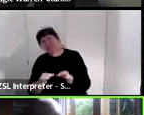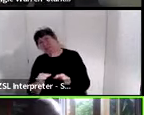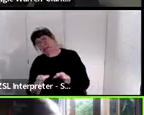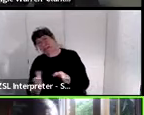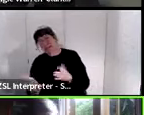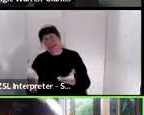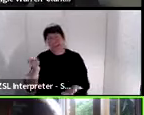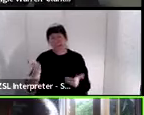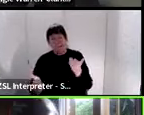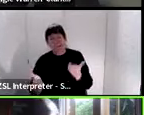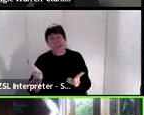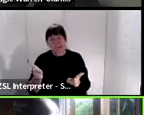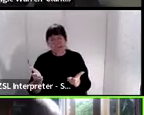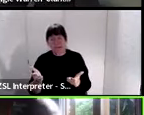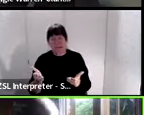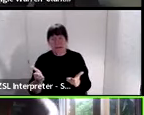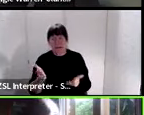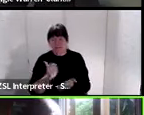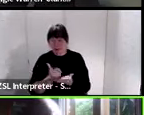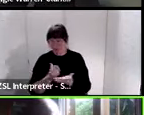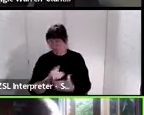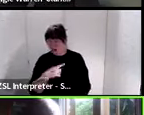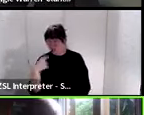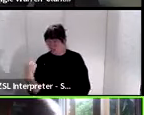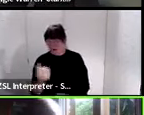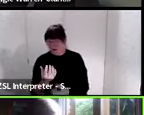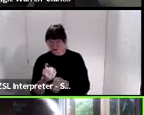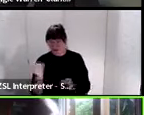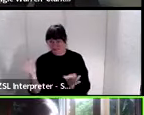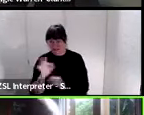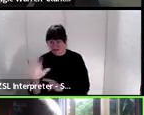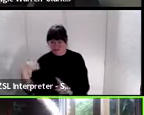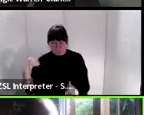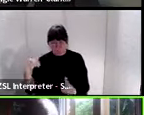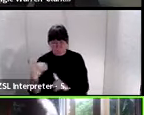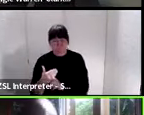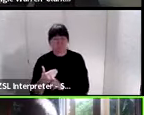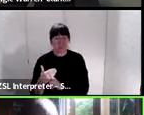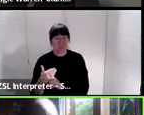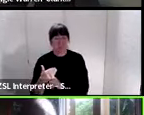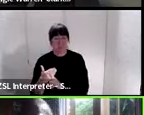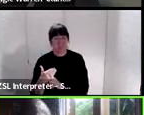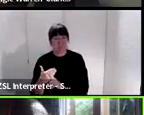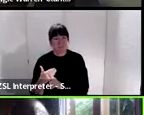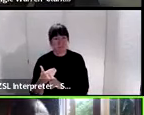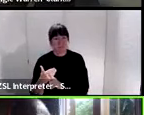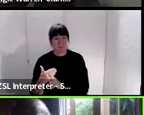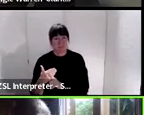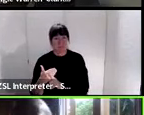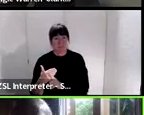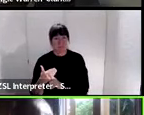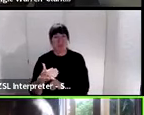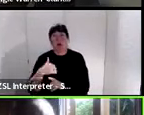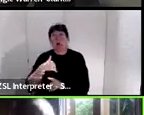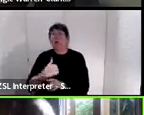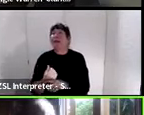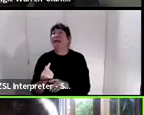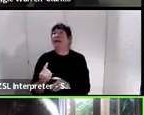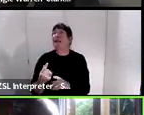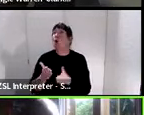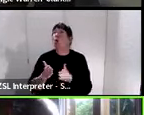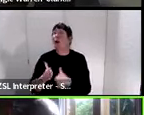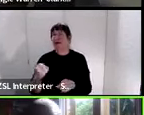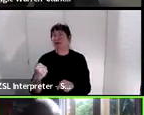compromise, but we've had nothing ever. And it's about time we had something where we could make some change.